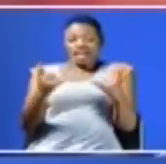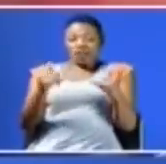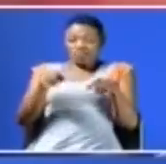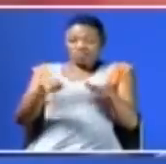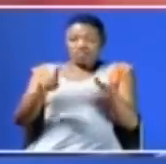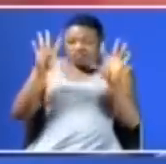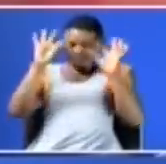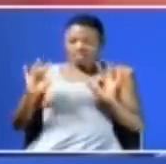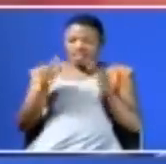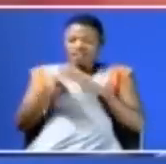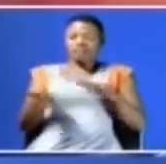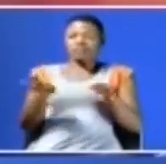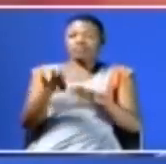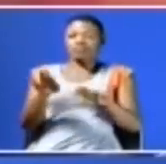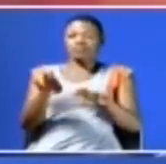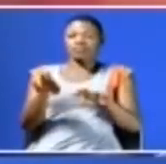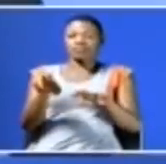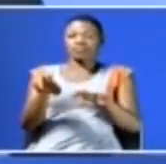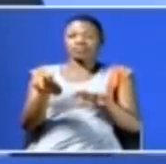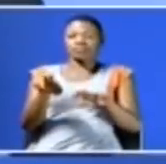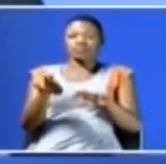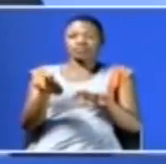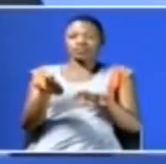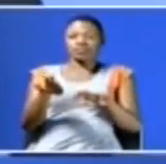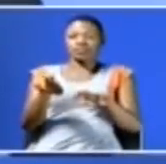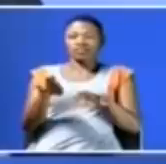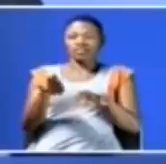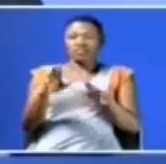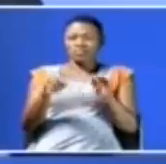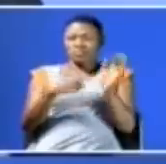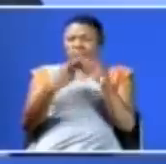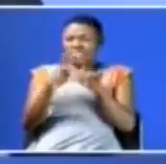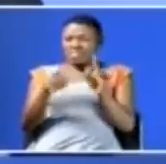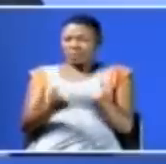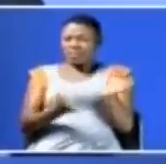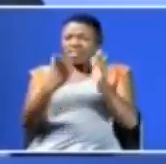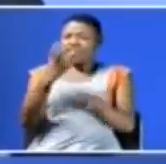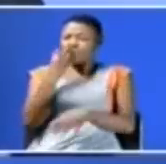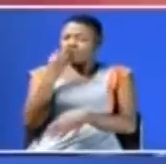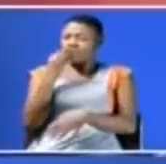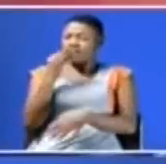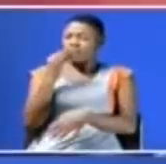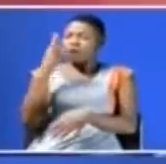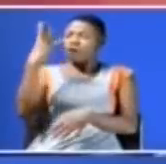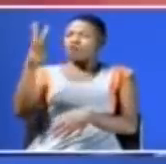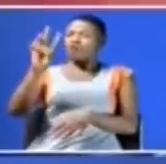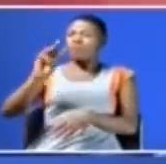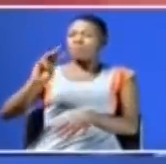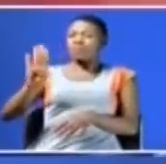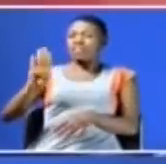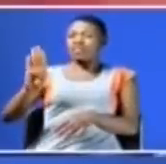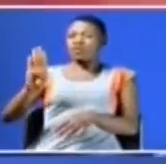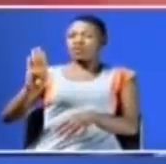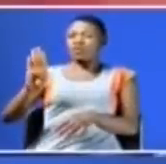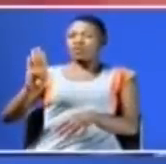shot. And ODM some, is it 4 billion? I saw they won. Yeah, they won something, but that's still a long